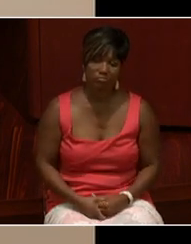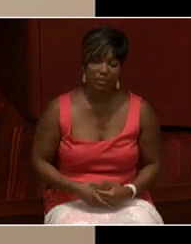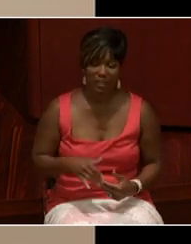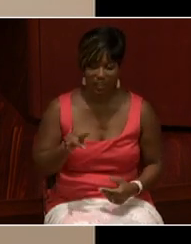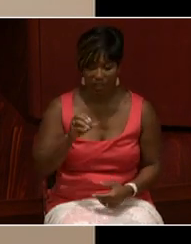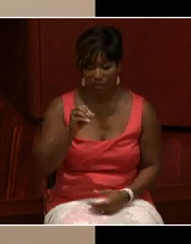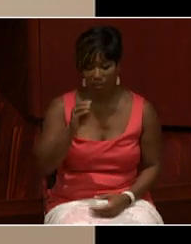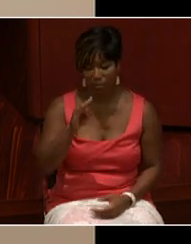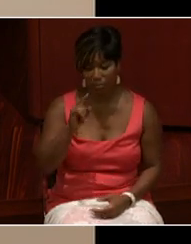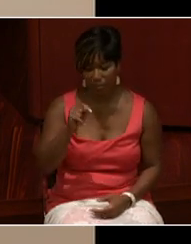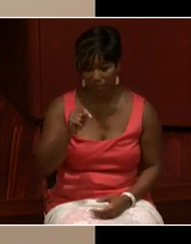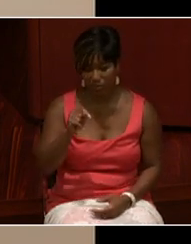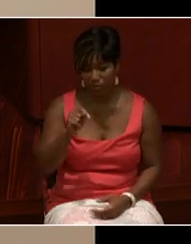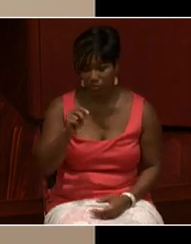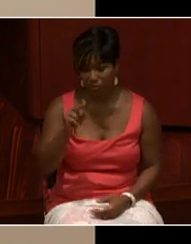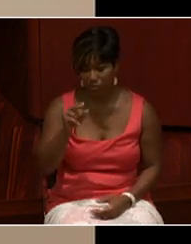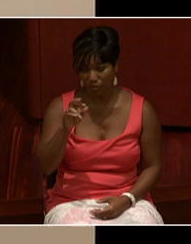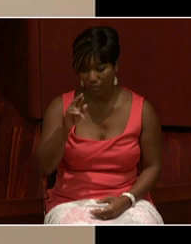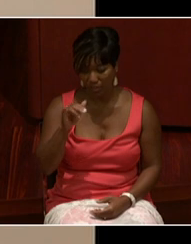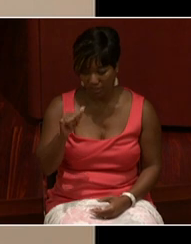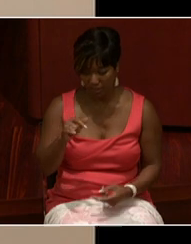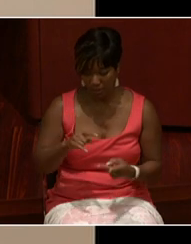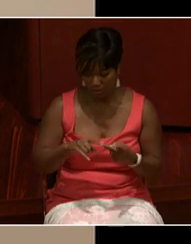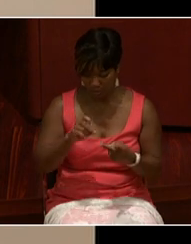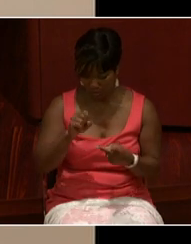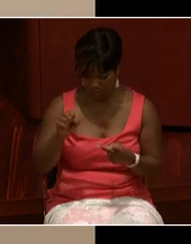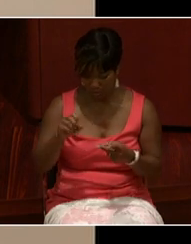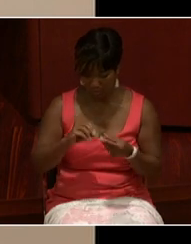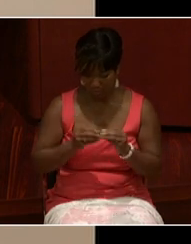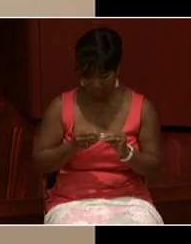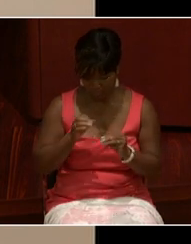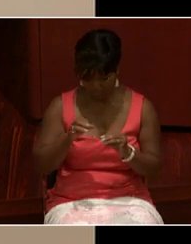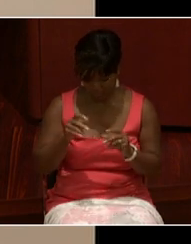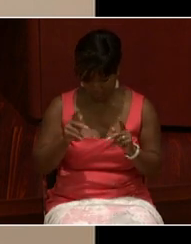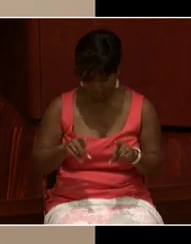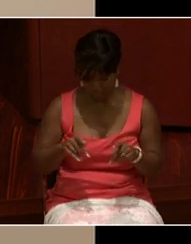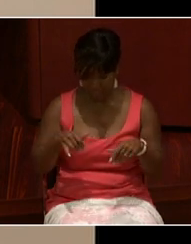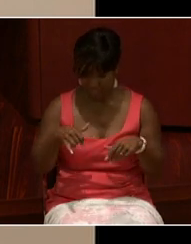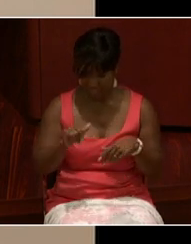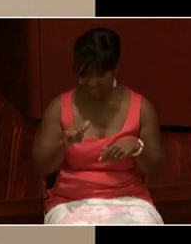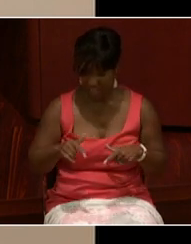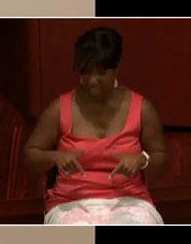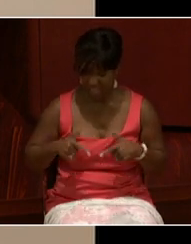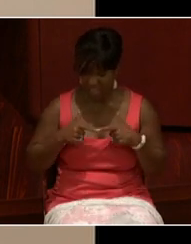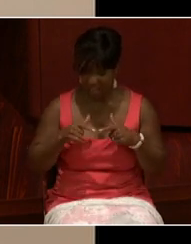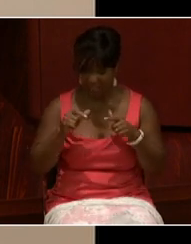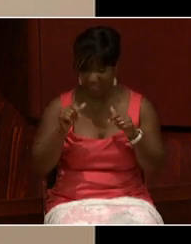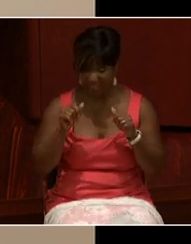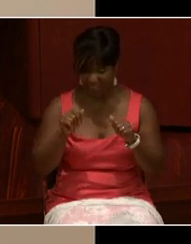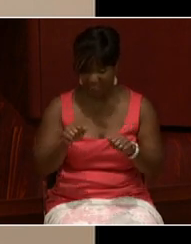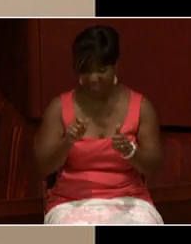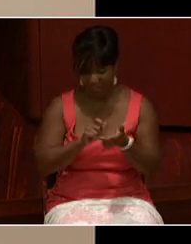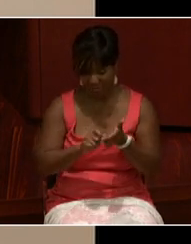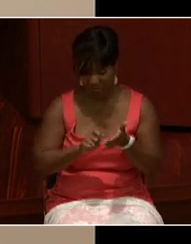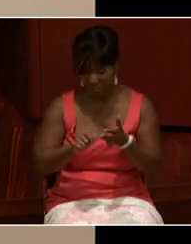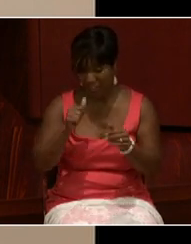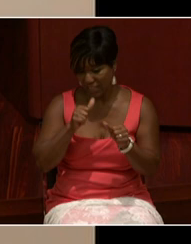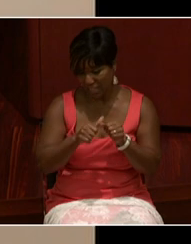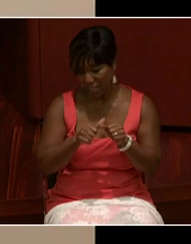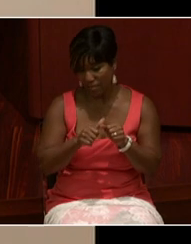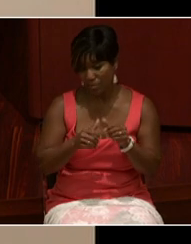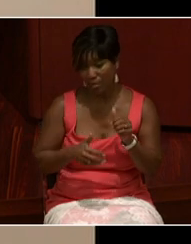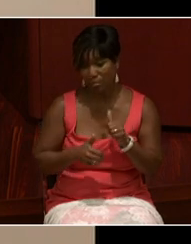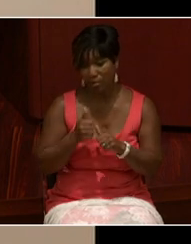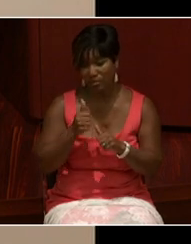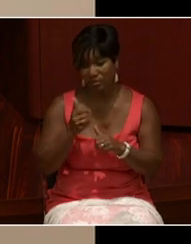obituary, or social security number. Or if a person's still alive, if you can get written consent, I guess that would work as well. But most of these files